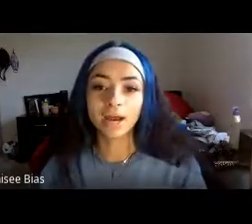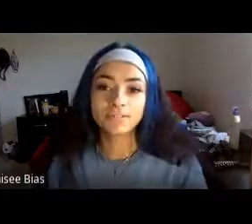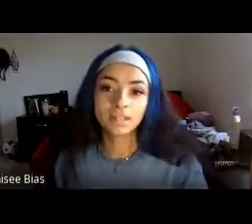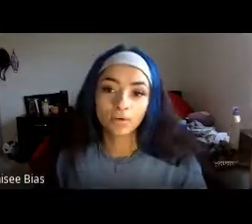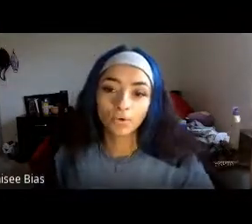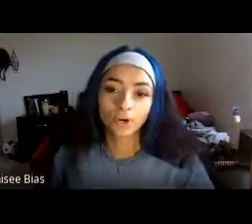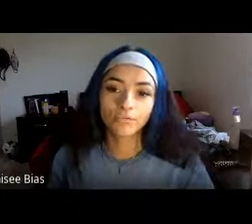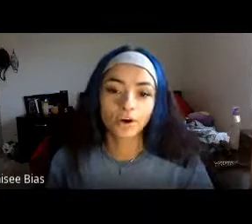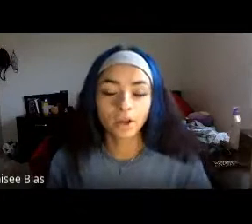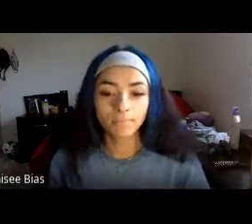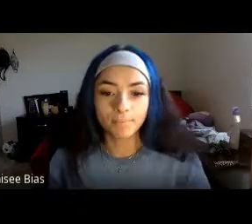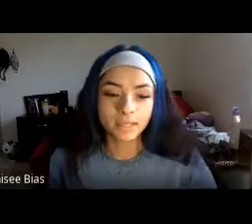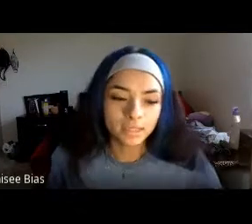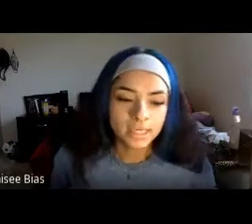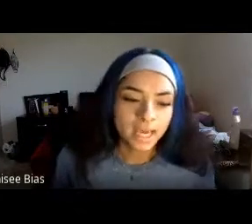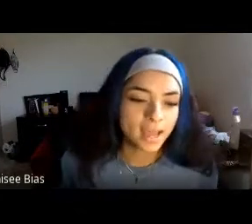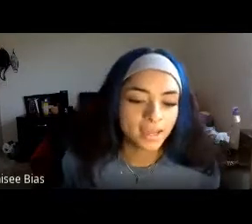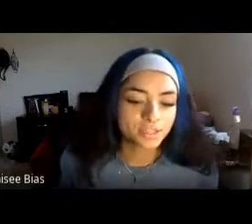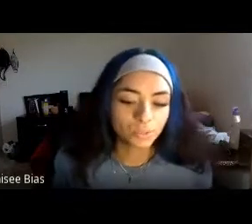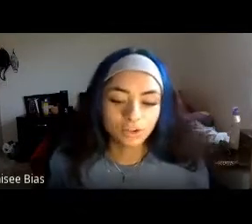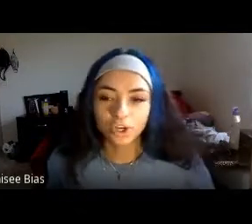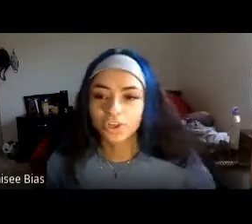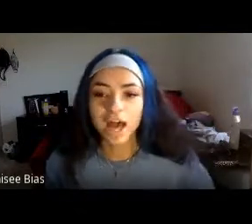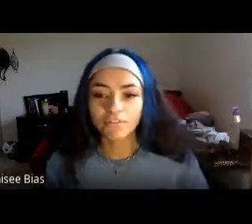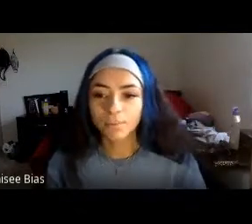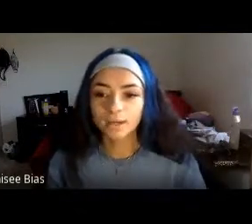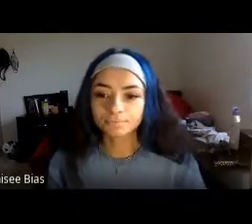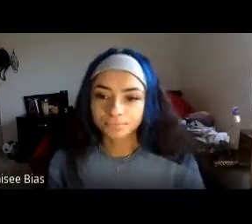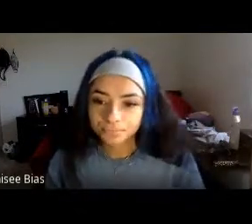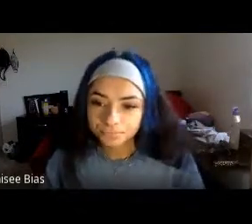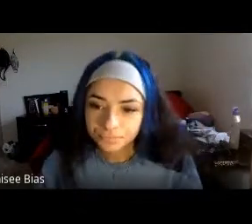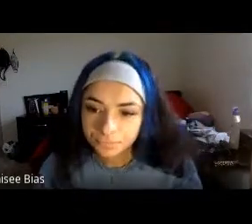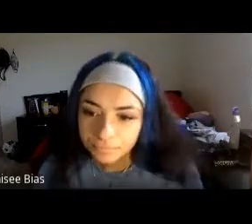I know I was in that org for a minute, and we learned the alphabet.